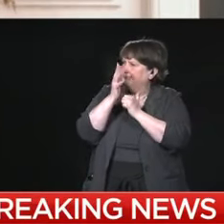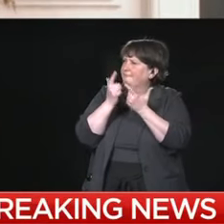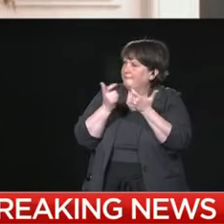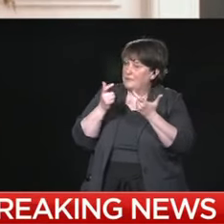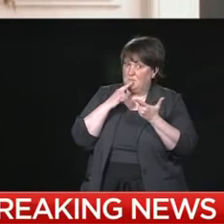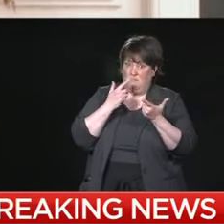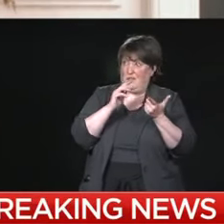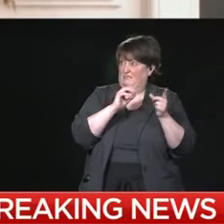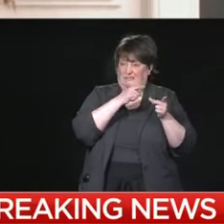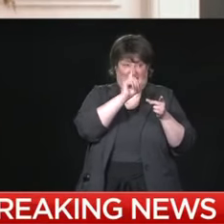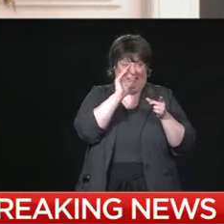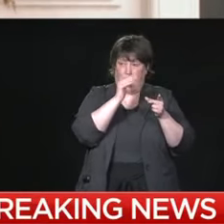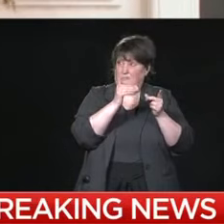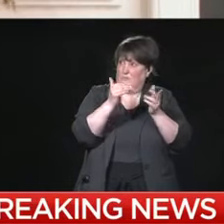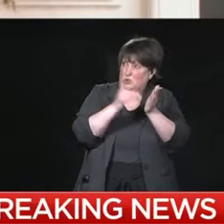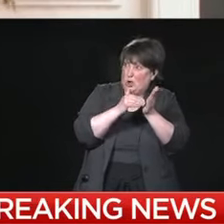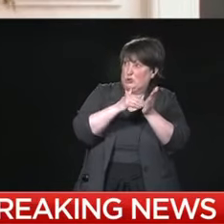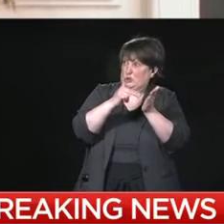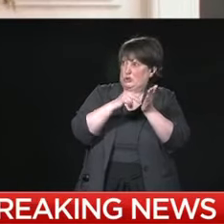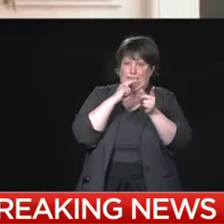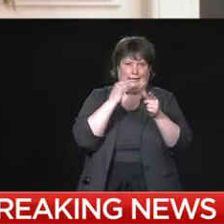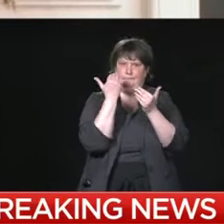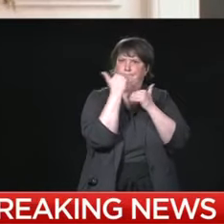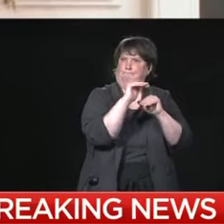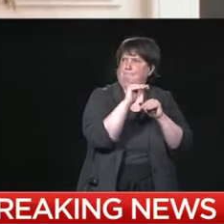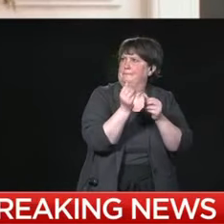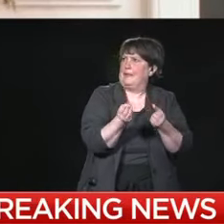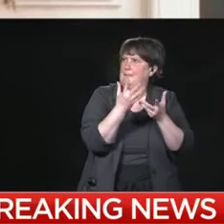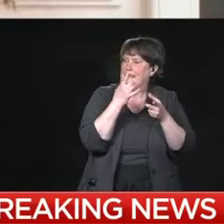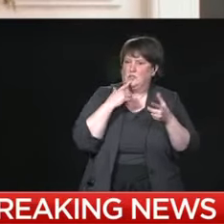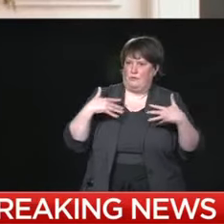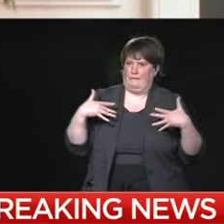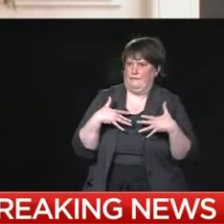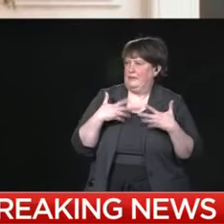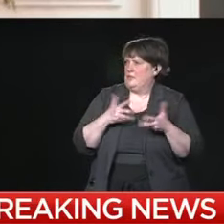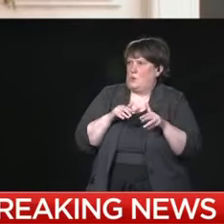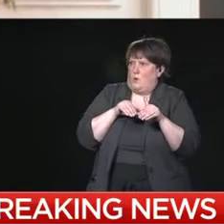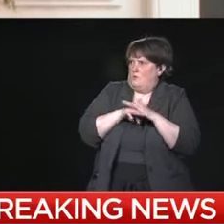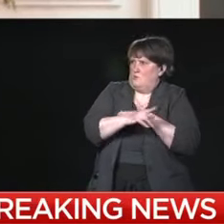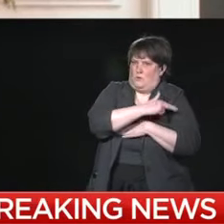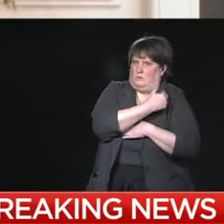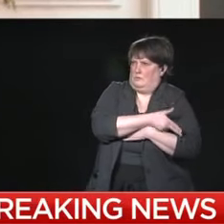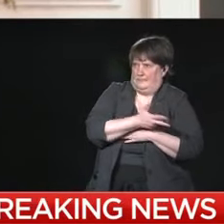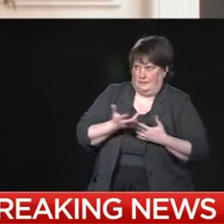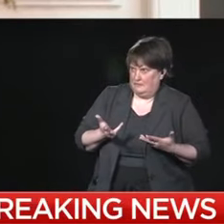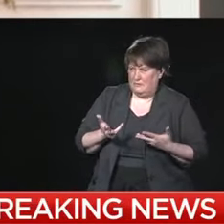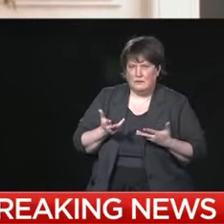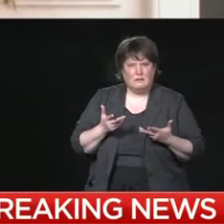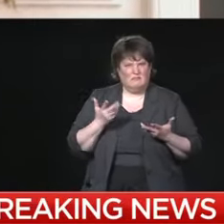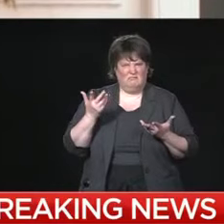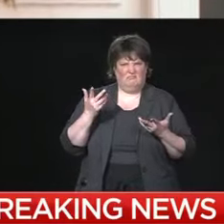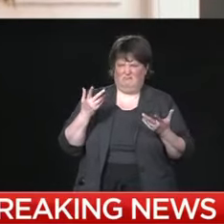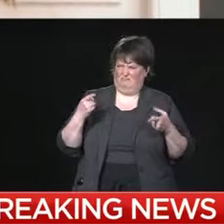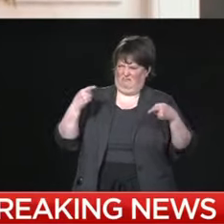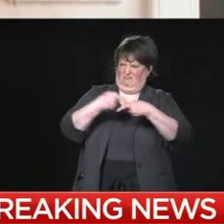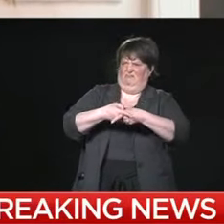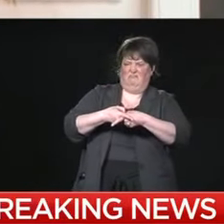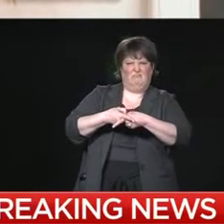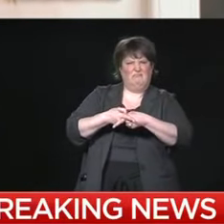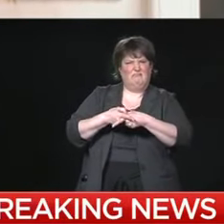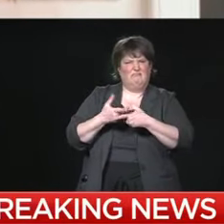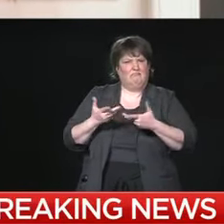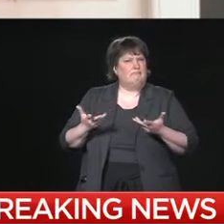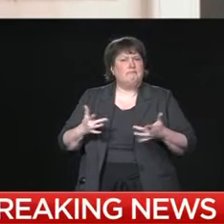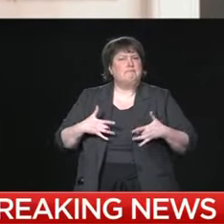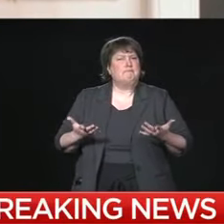healthcare workers that they're being rationed and that they're concerned, that they're afraid to go into work. How do you explain that difference, I guess, between their